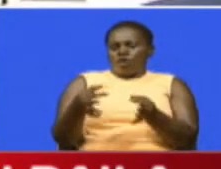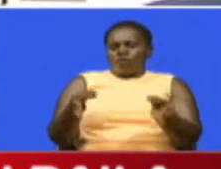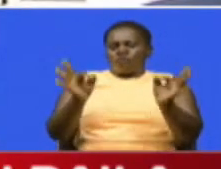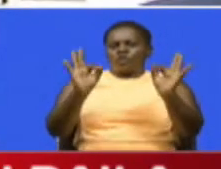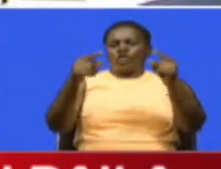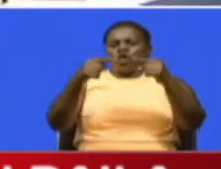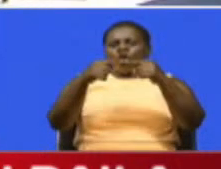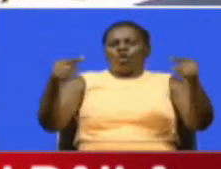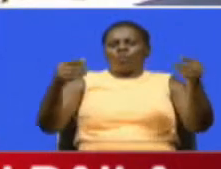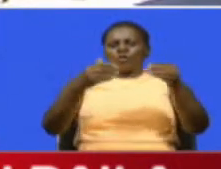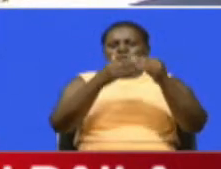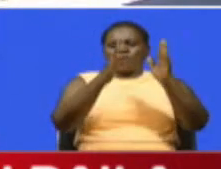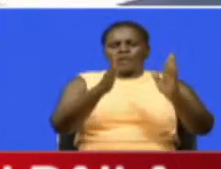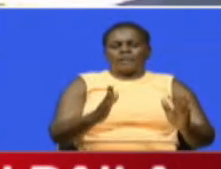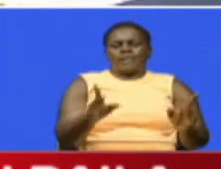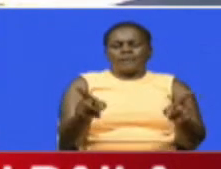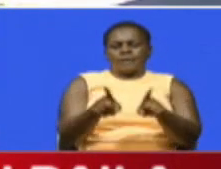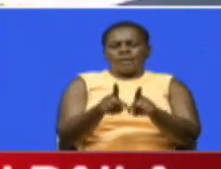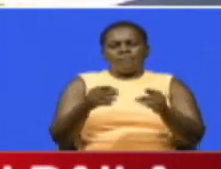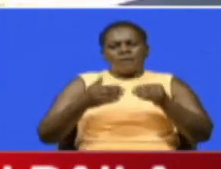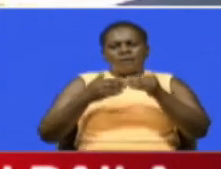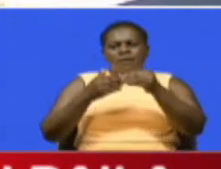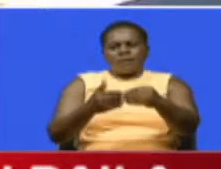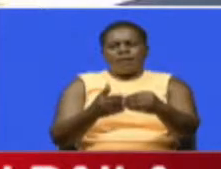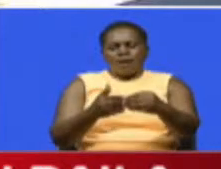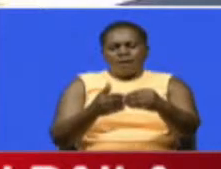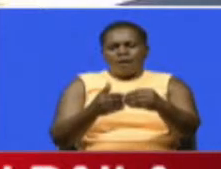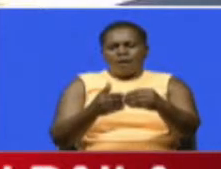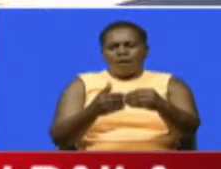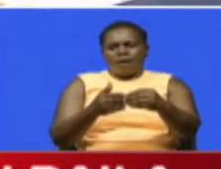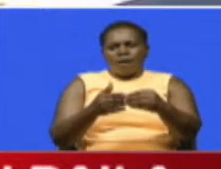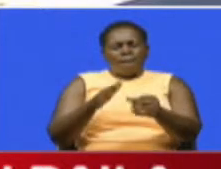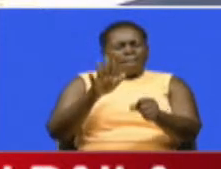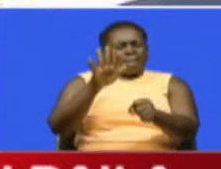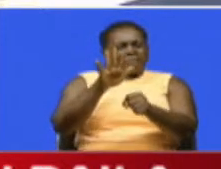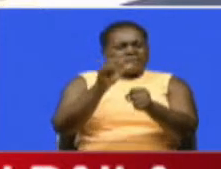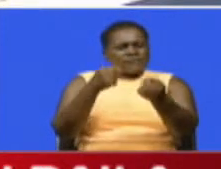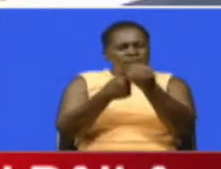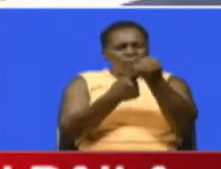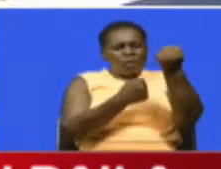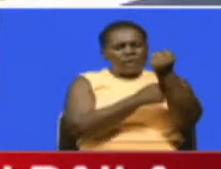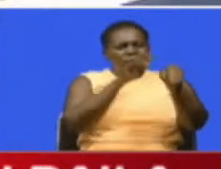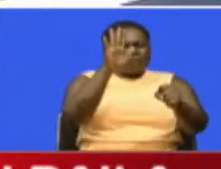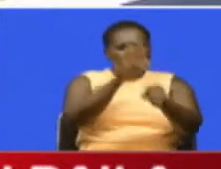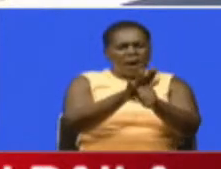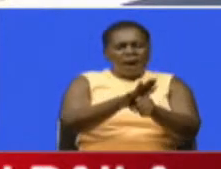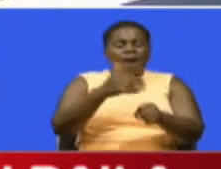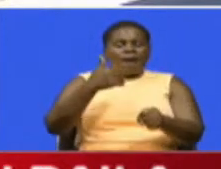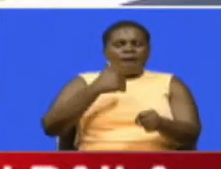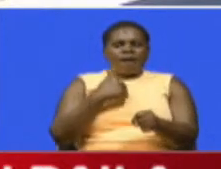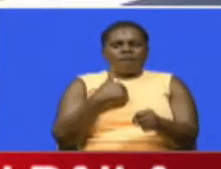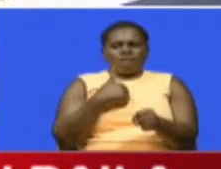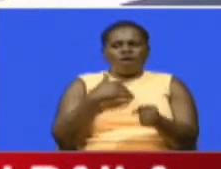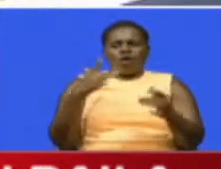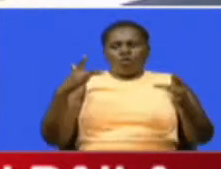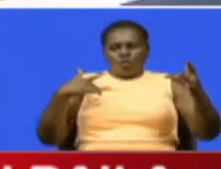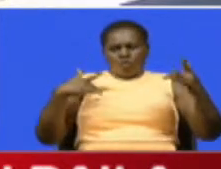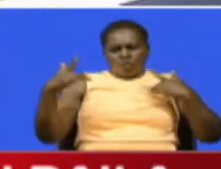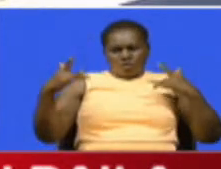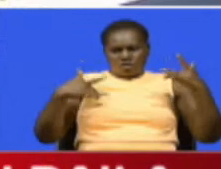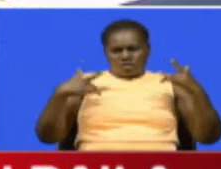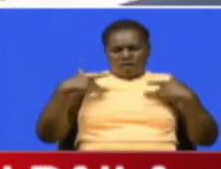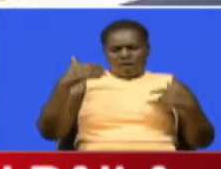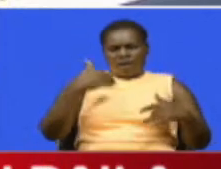leader and a leader of with a very large following in the country, there has been concern